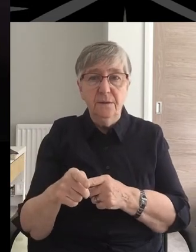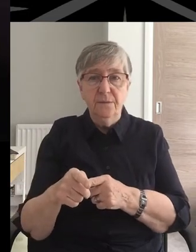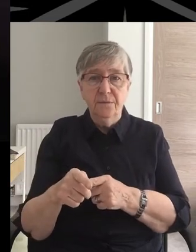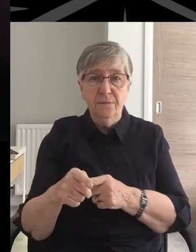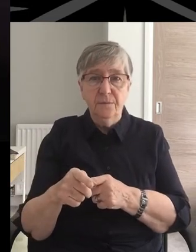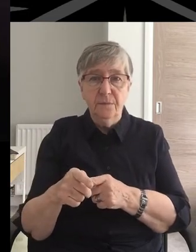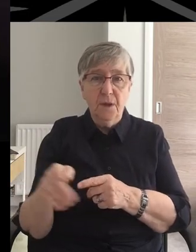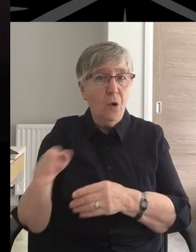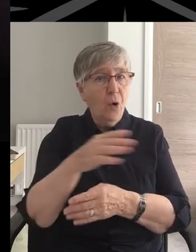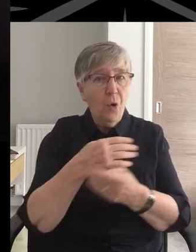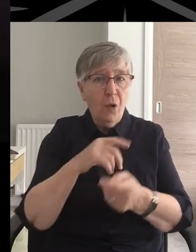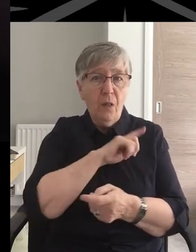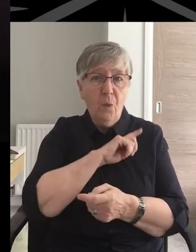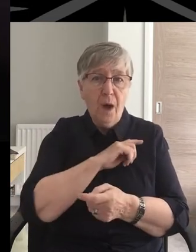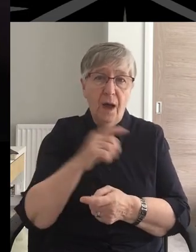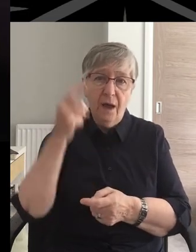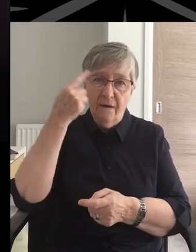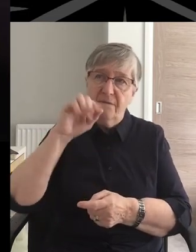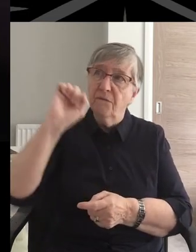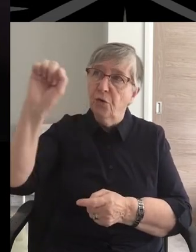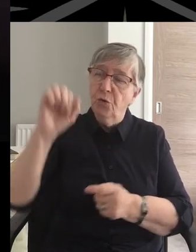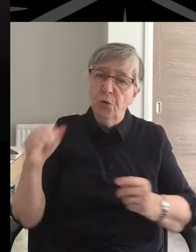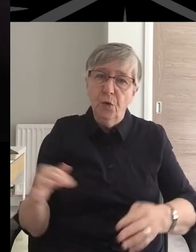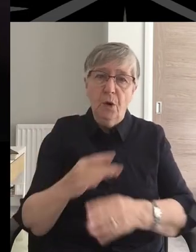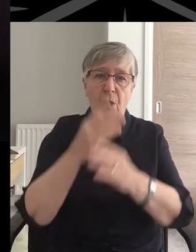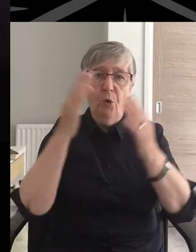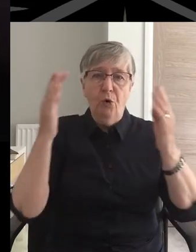And all for your glory.